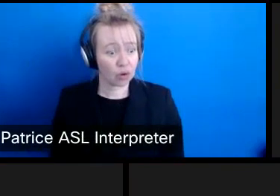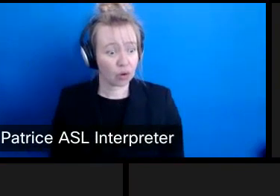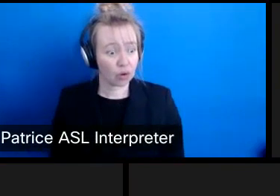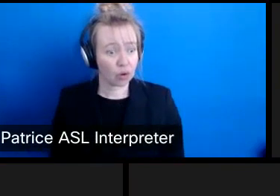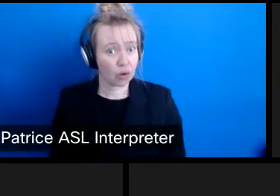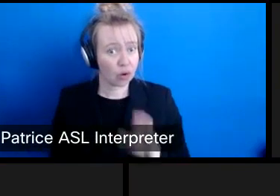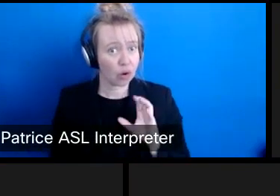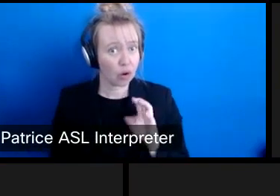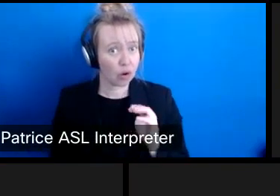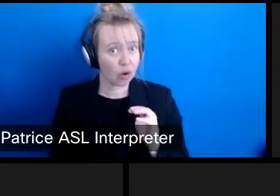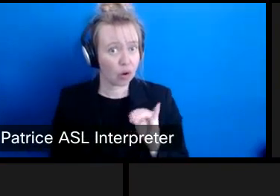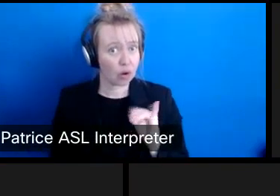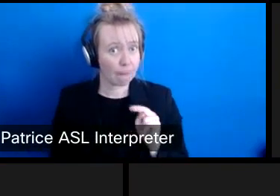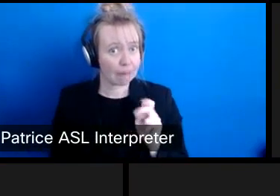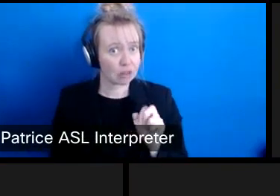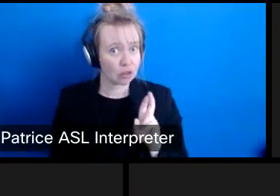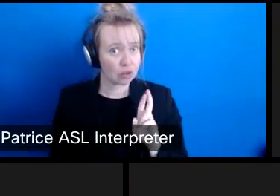Commissioner Kramer?